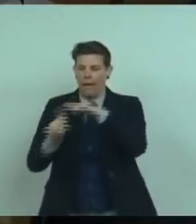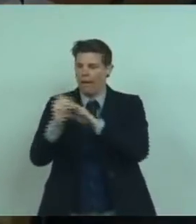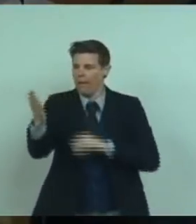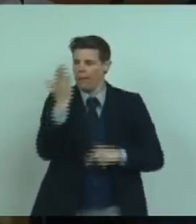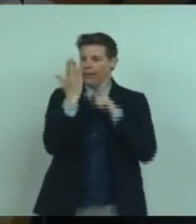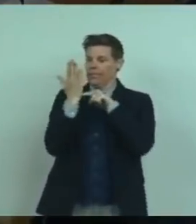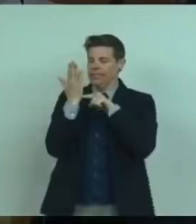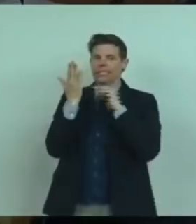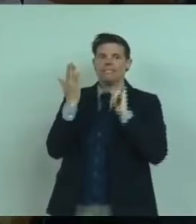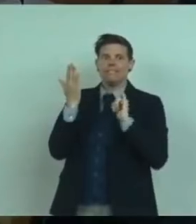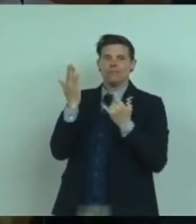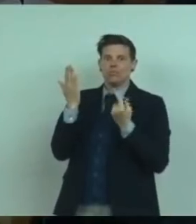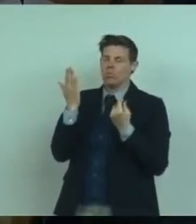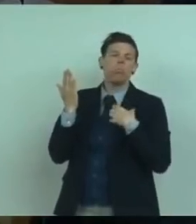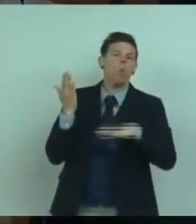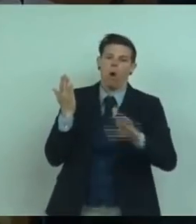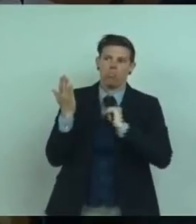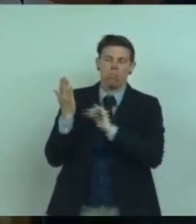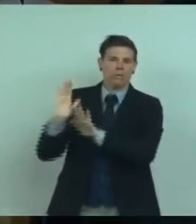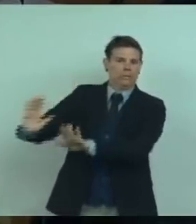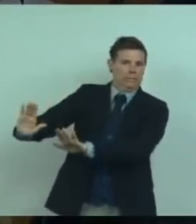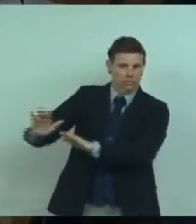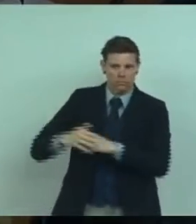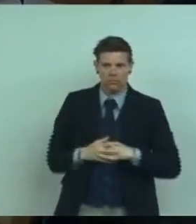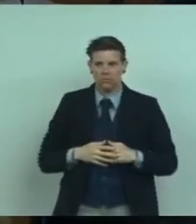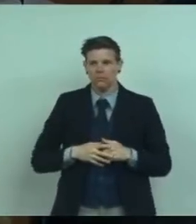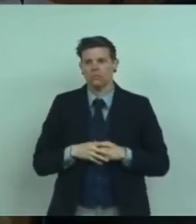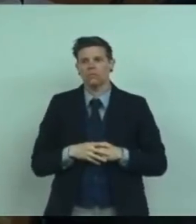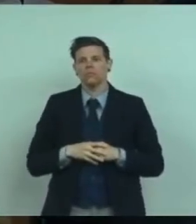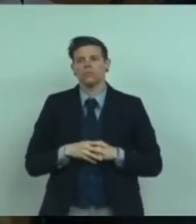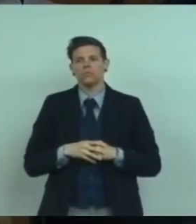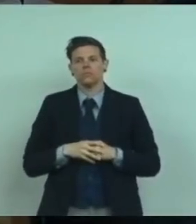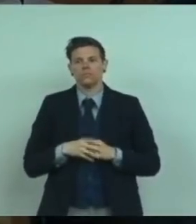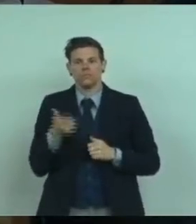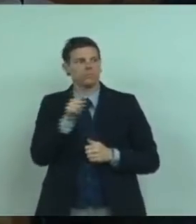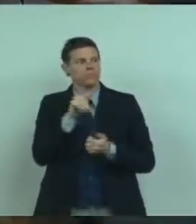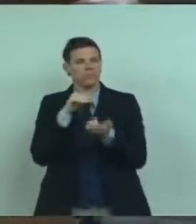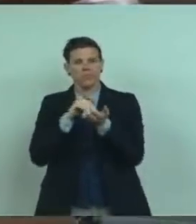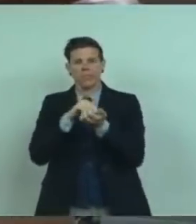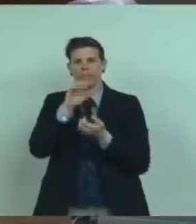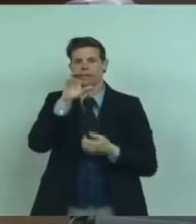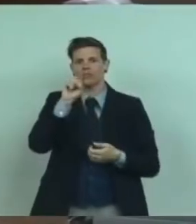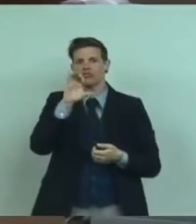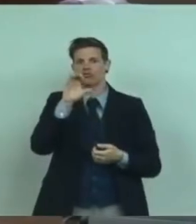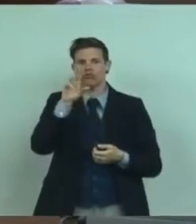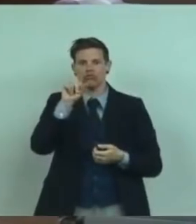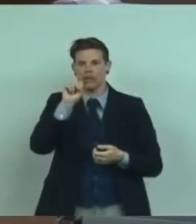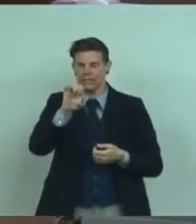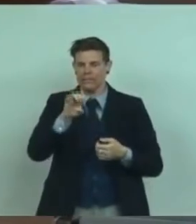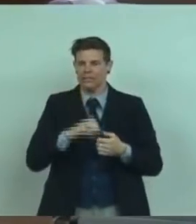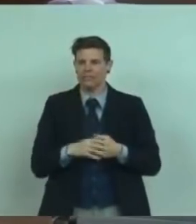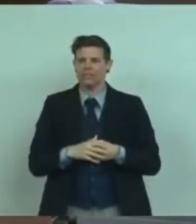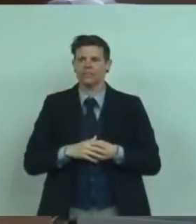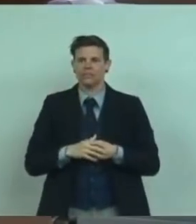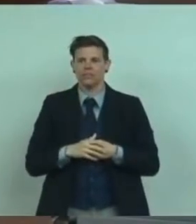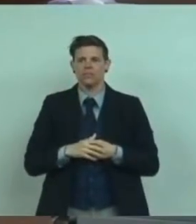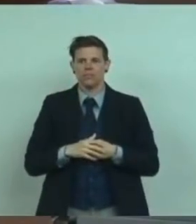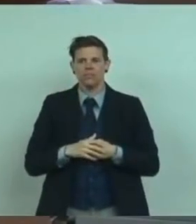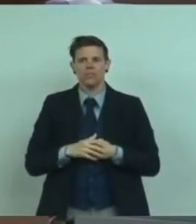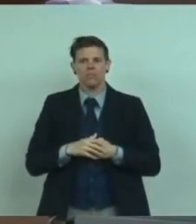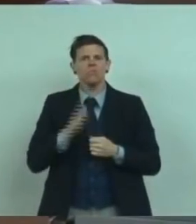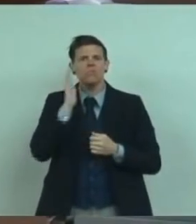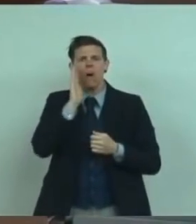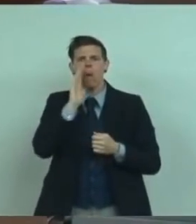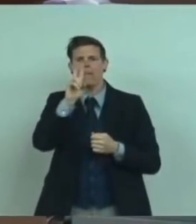one, just to put a plug in again for the video that will be online. It's short, it's educational, it was put together by our